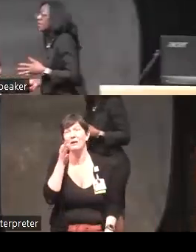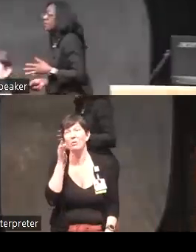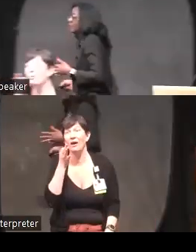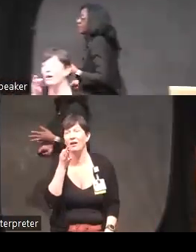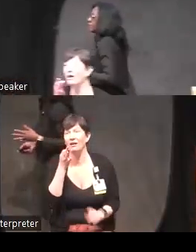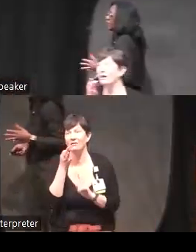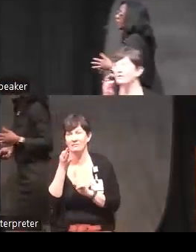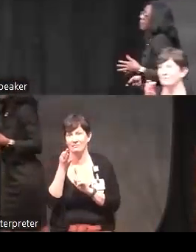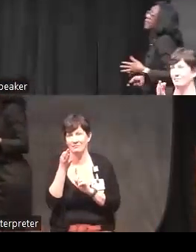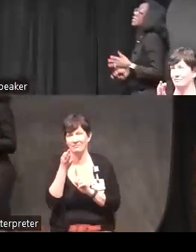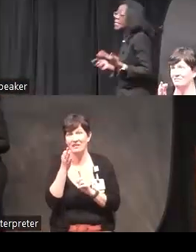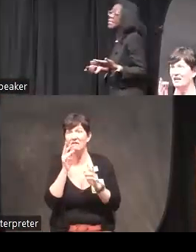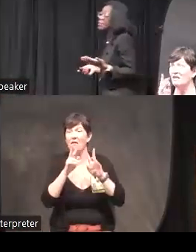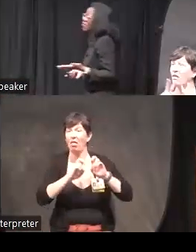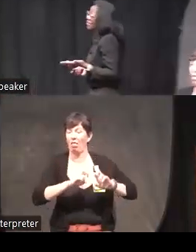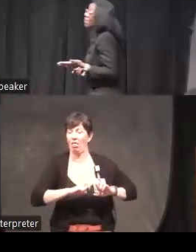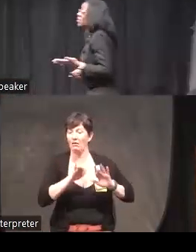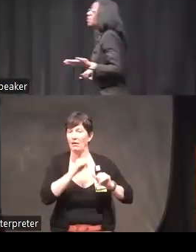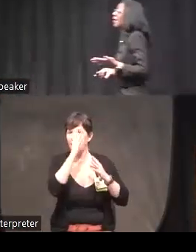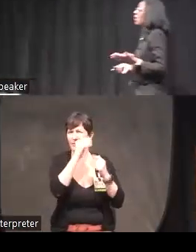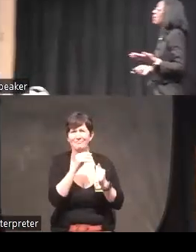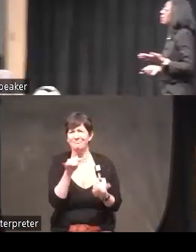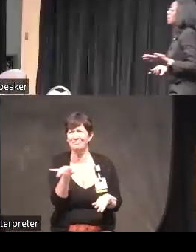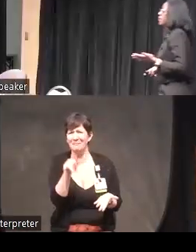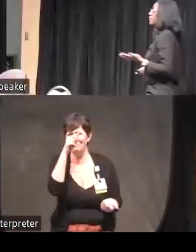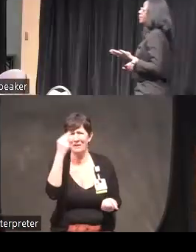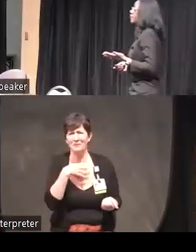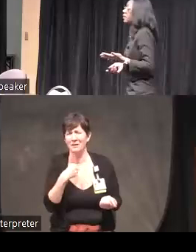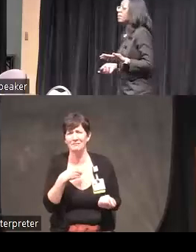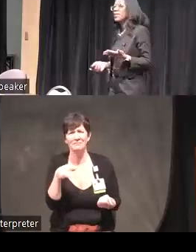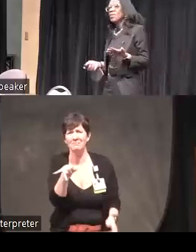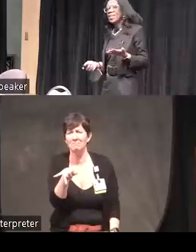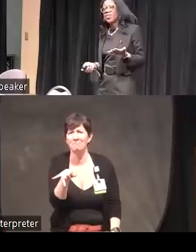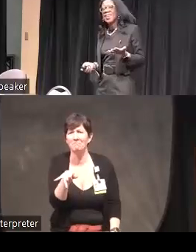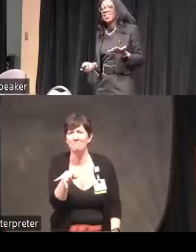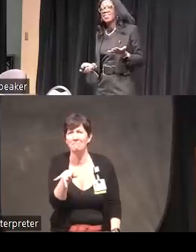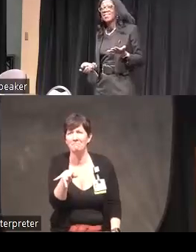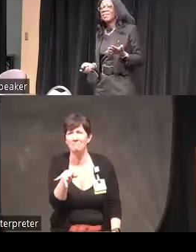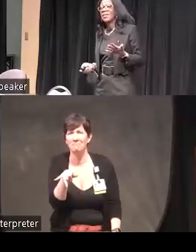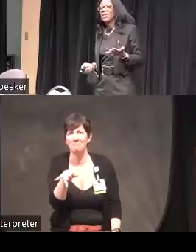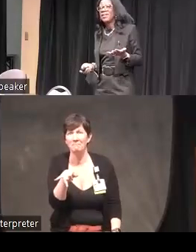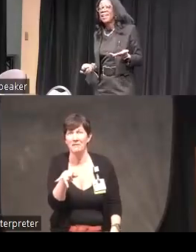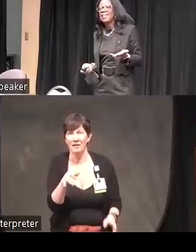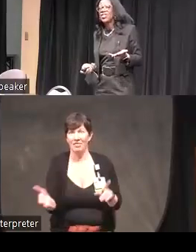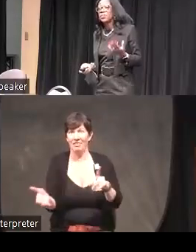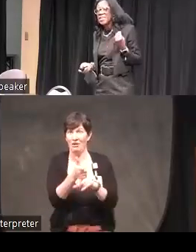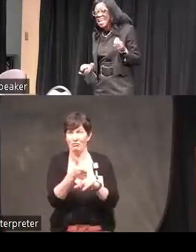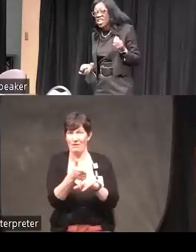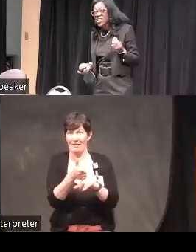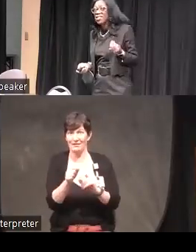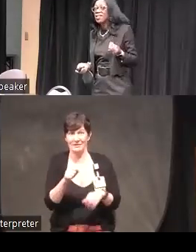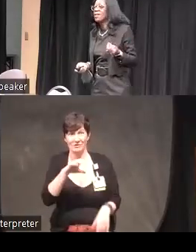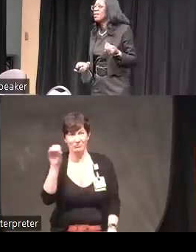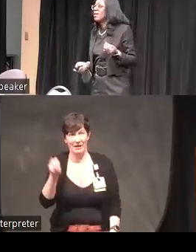use. It's about the same between Black and white people. But the arrest rate for marijuana violations,